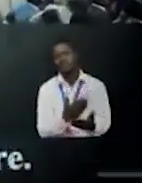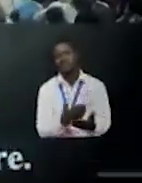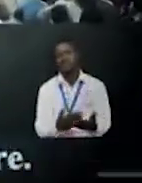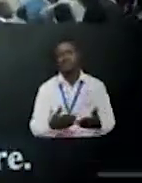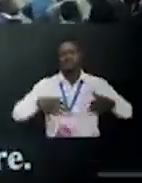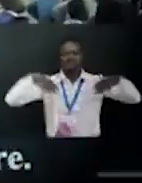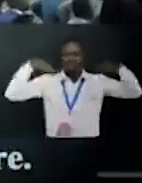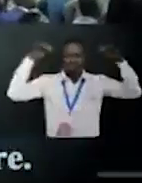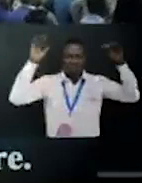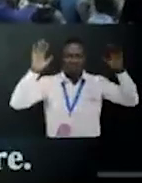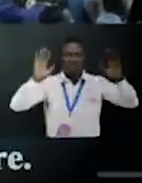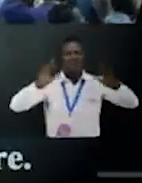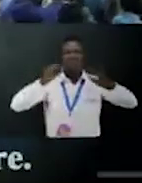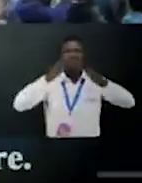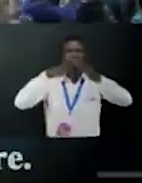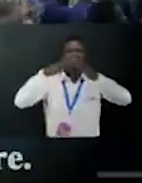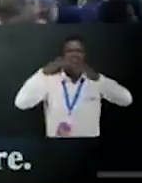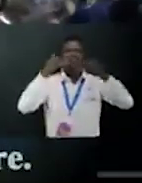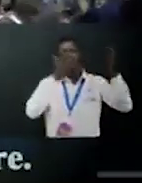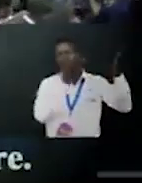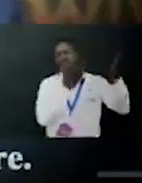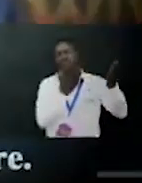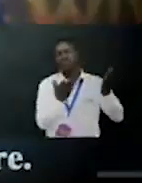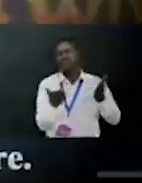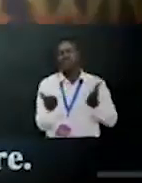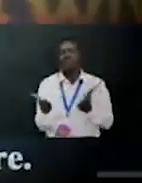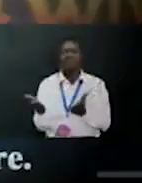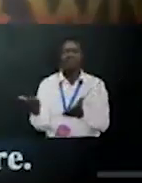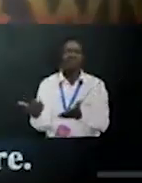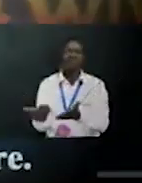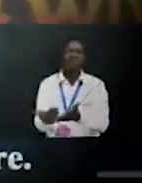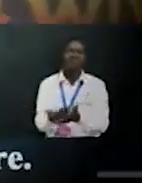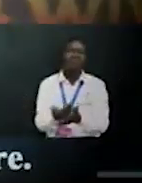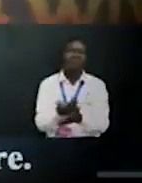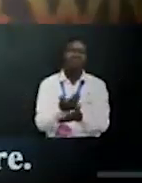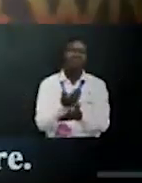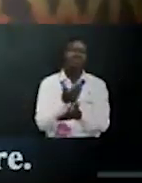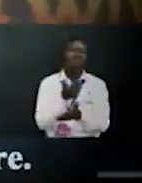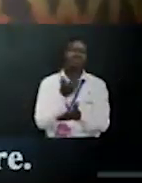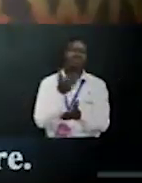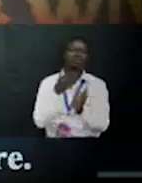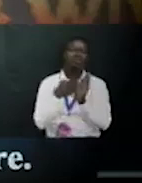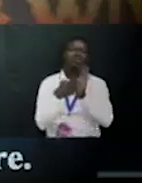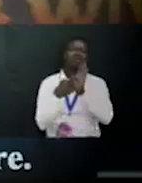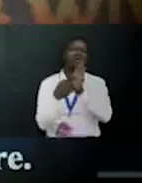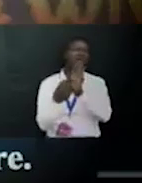heaven, oh God, we thank you. We refresh it and